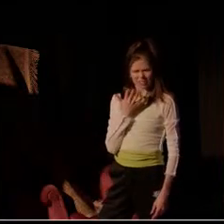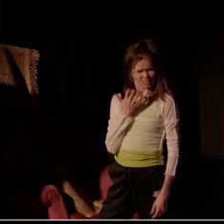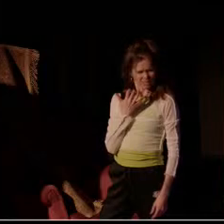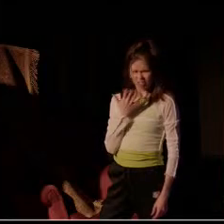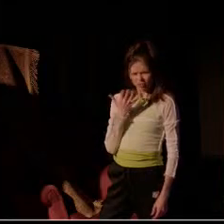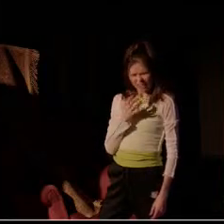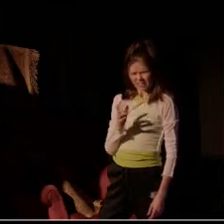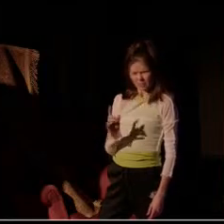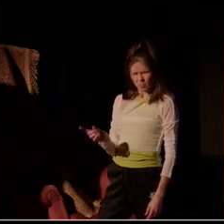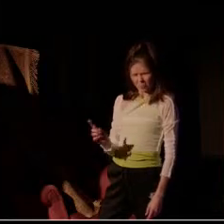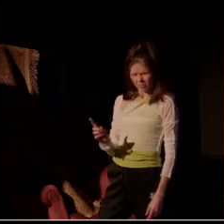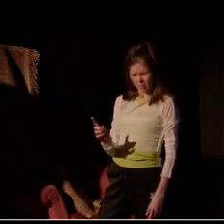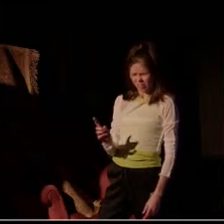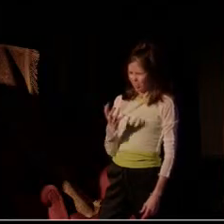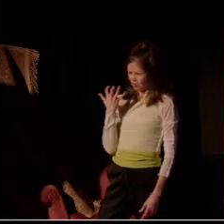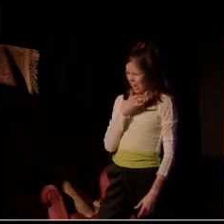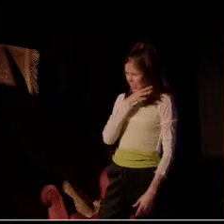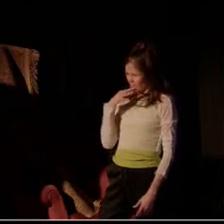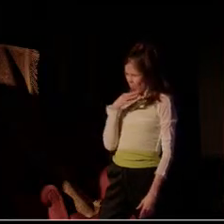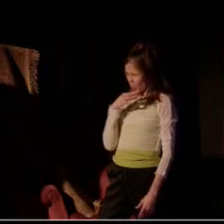What was Sister Purda to do with rice?